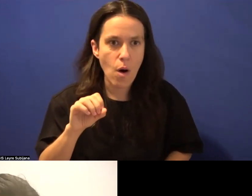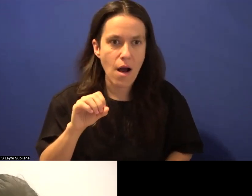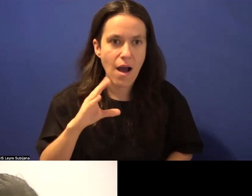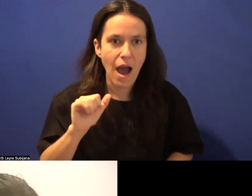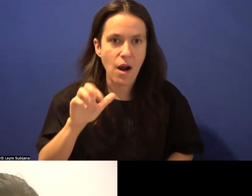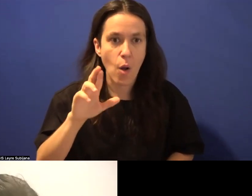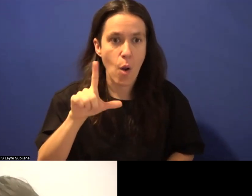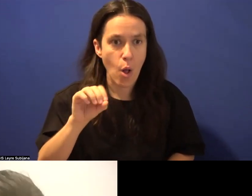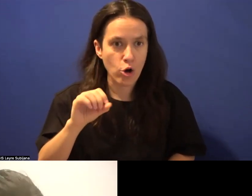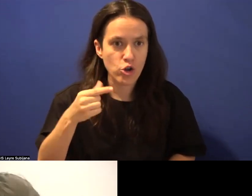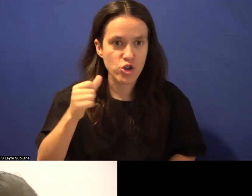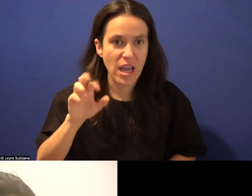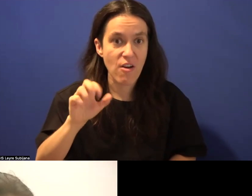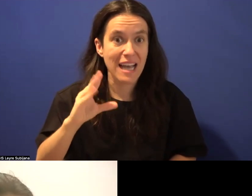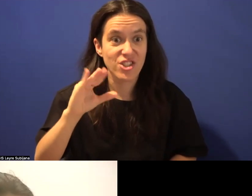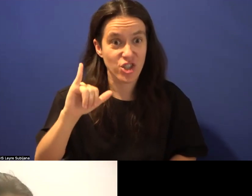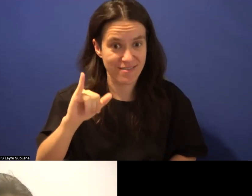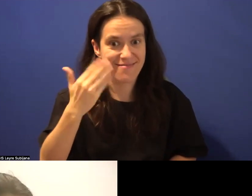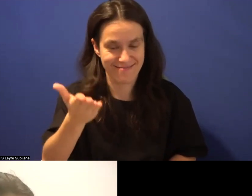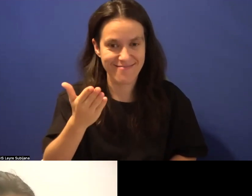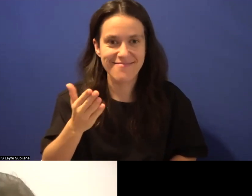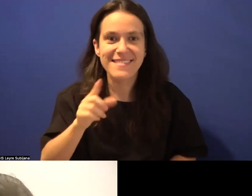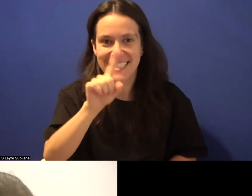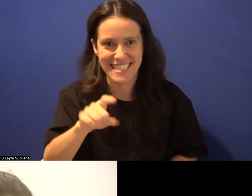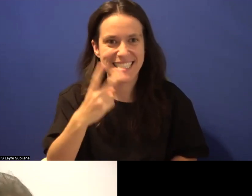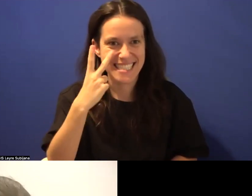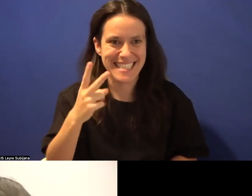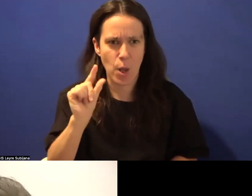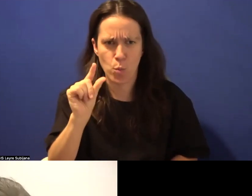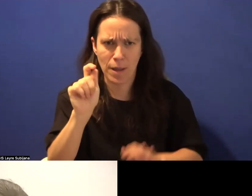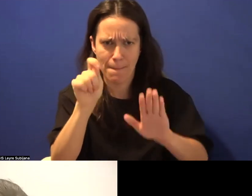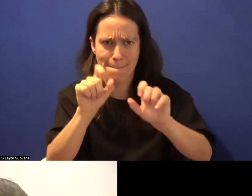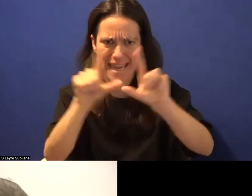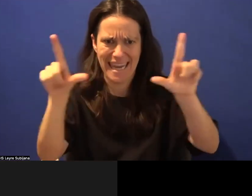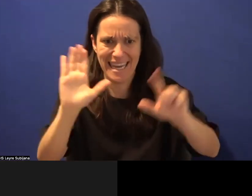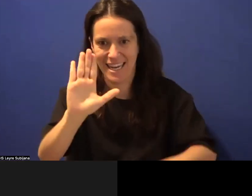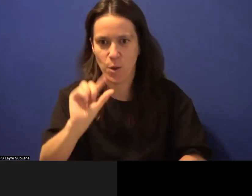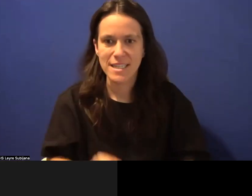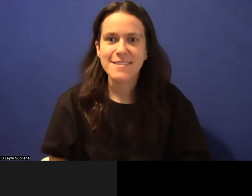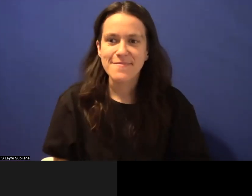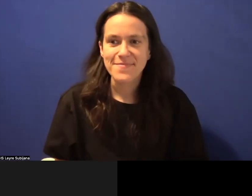but wait a second until you've been pinned.